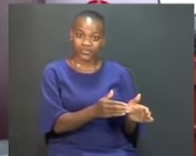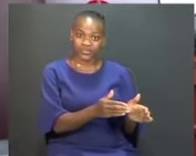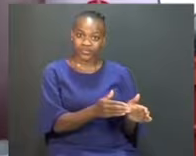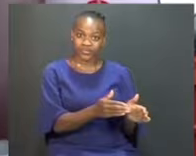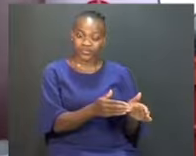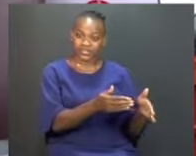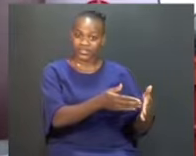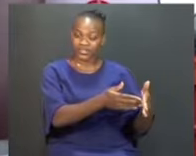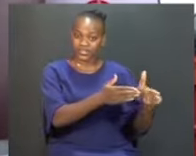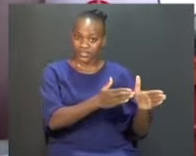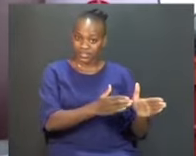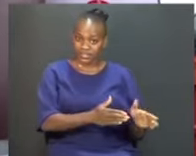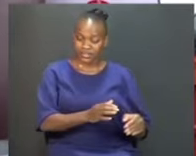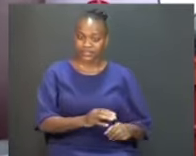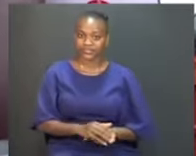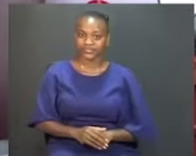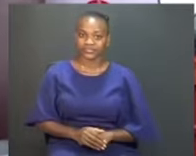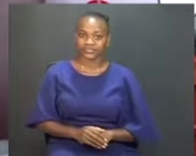leader,